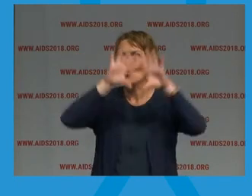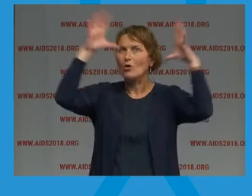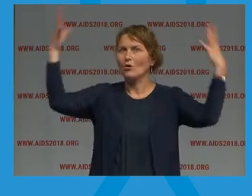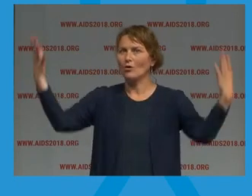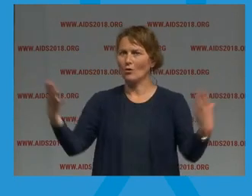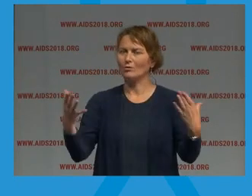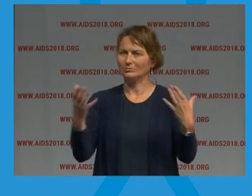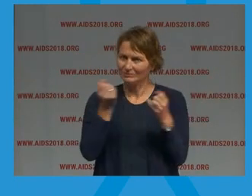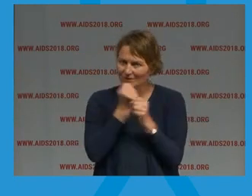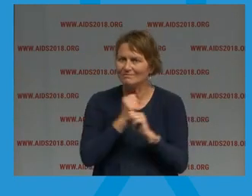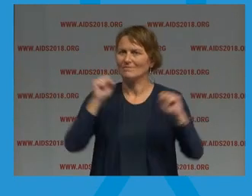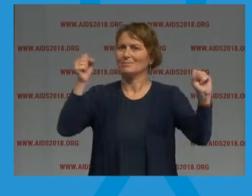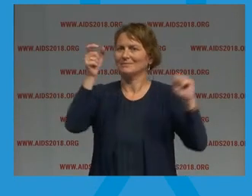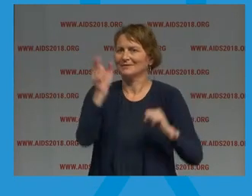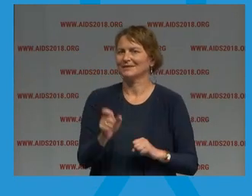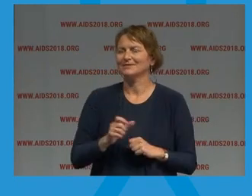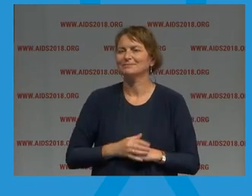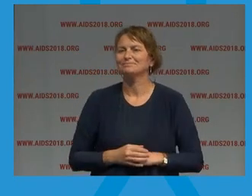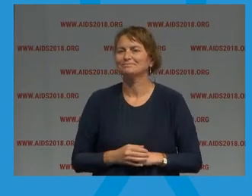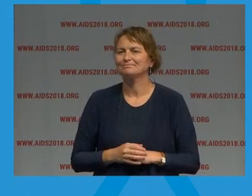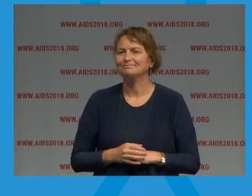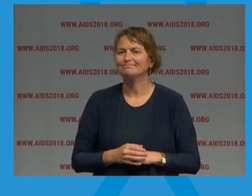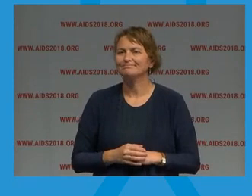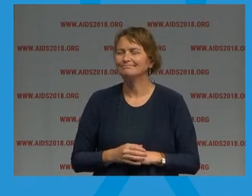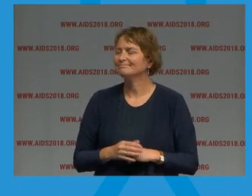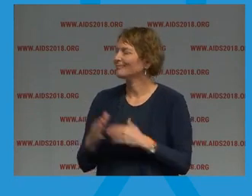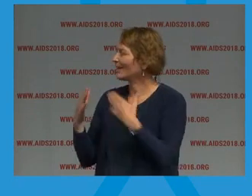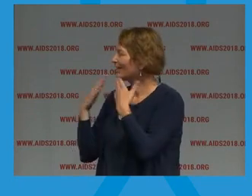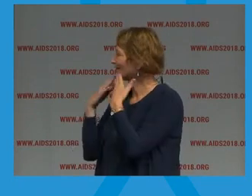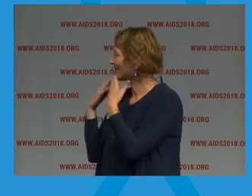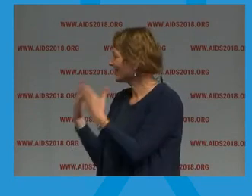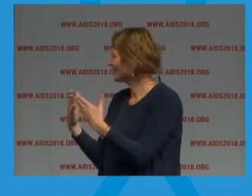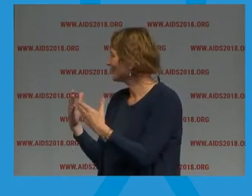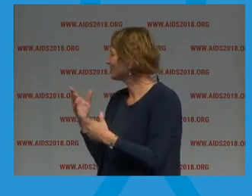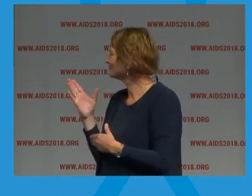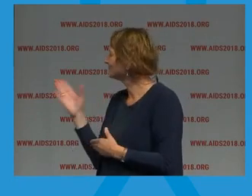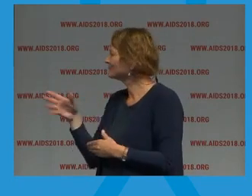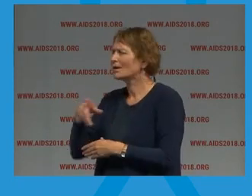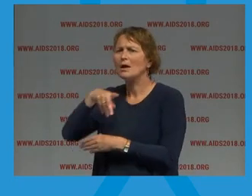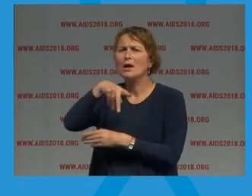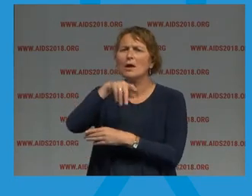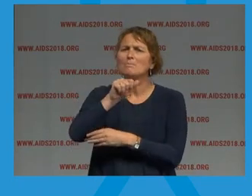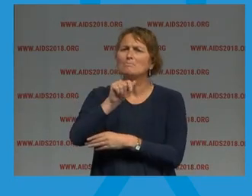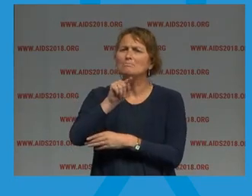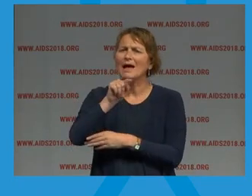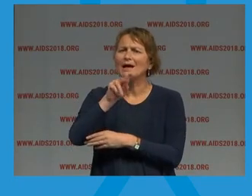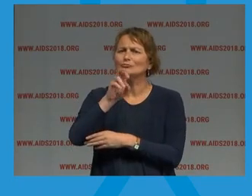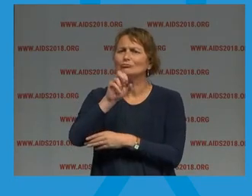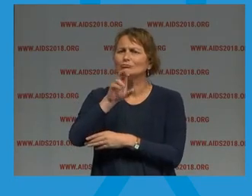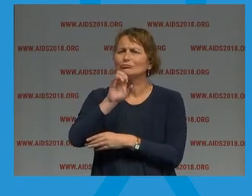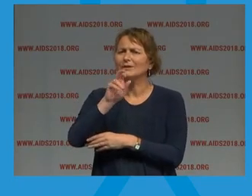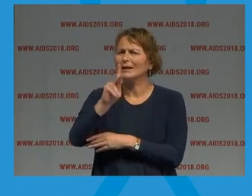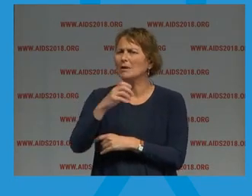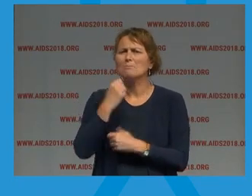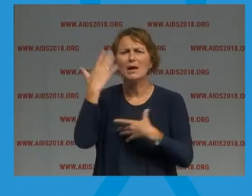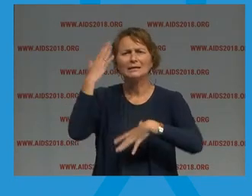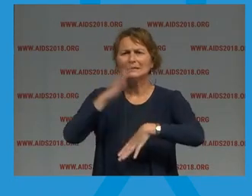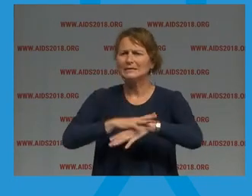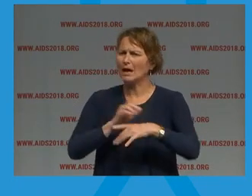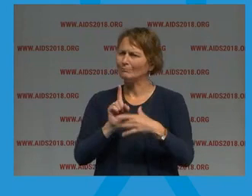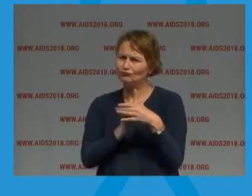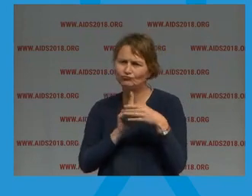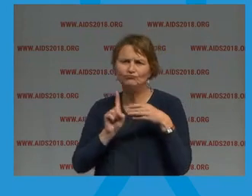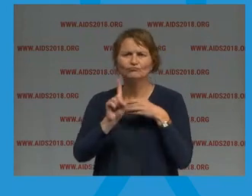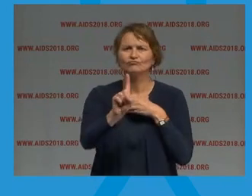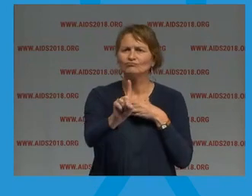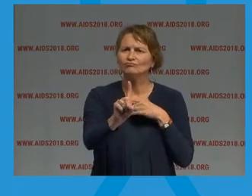so much. Now to you, Patrick. OSF is often at the forefront of addressing and supporting difficult issues